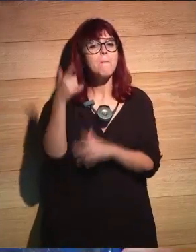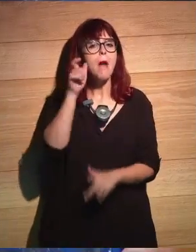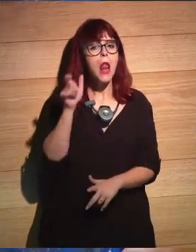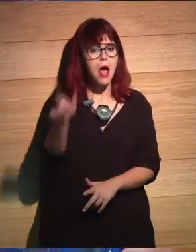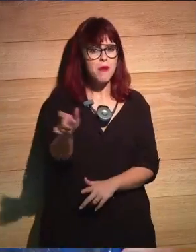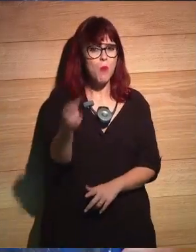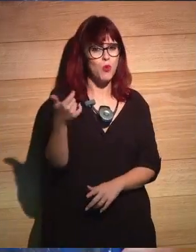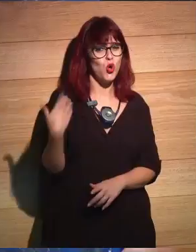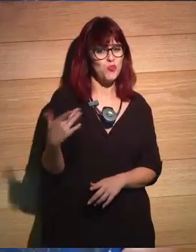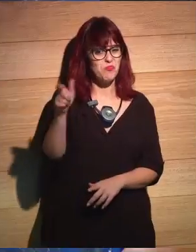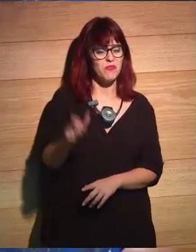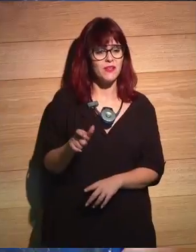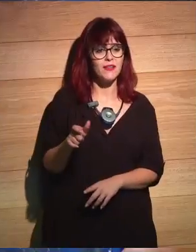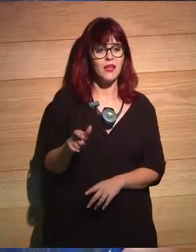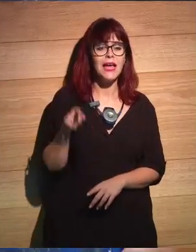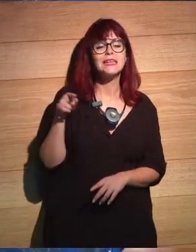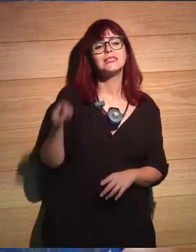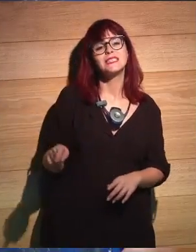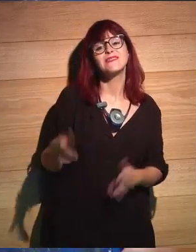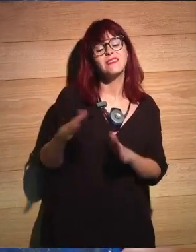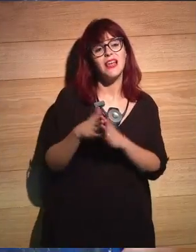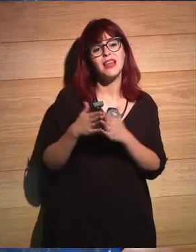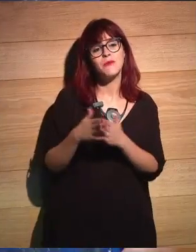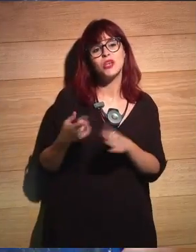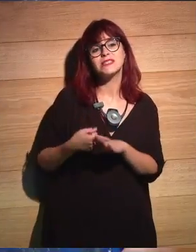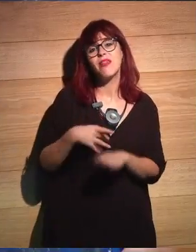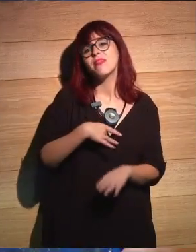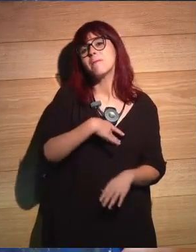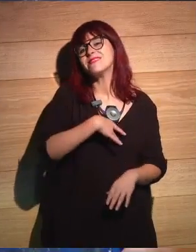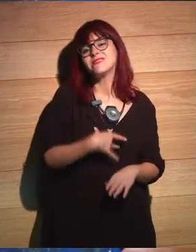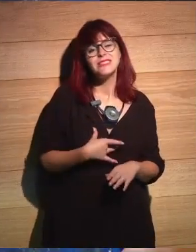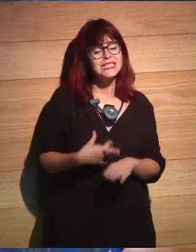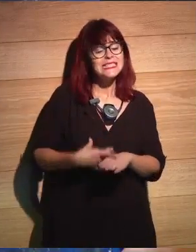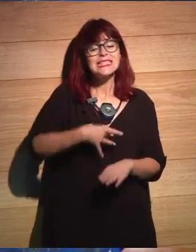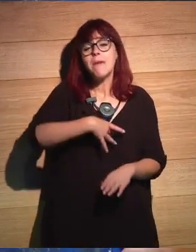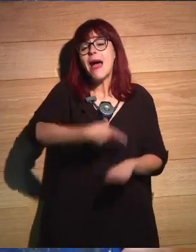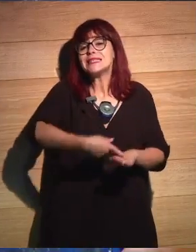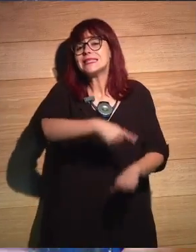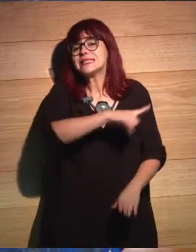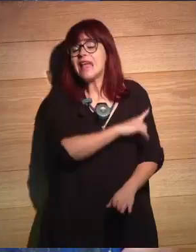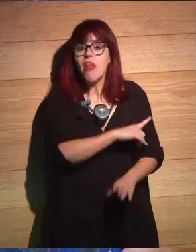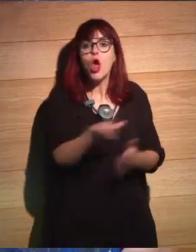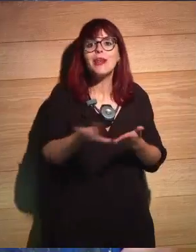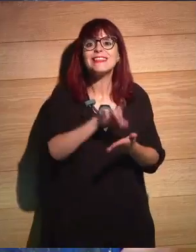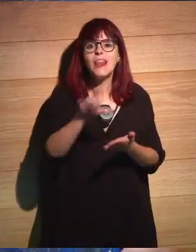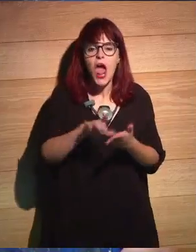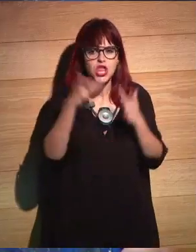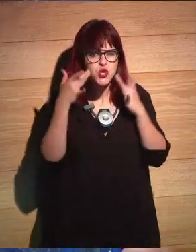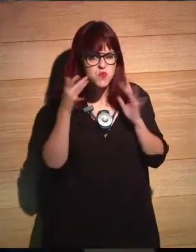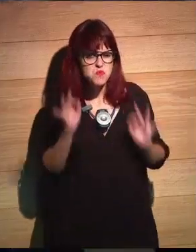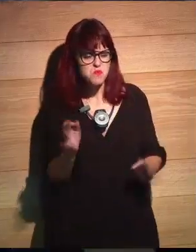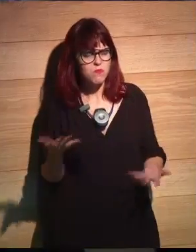it became fashionable within the editors and the agents, and they said this is